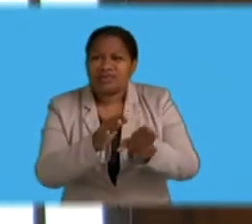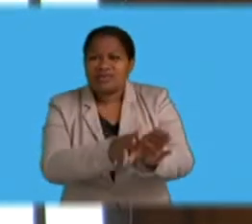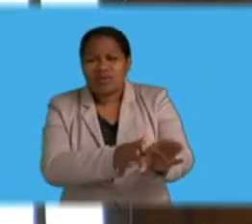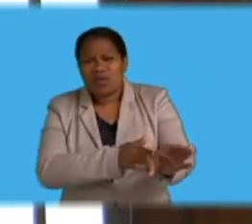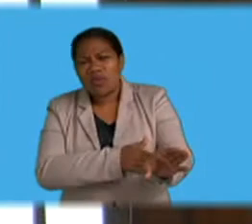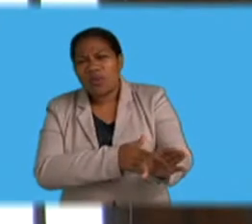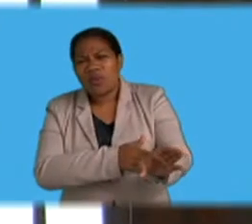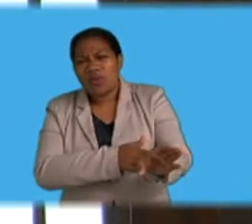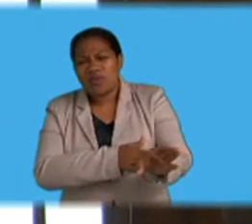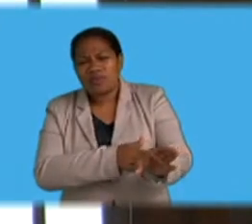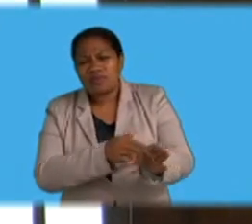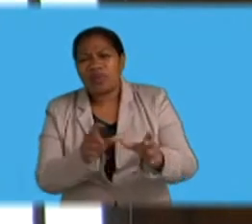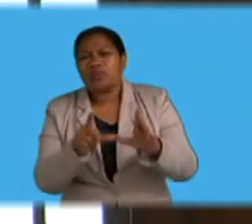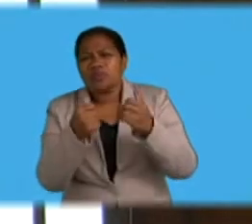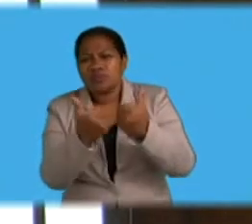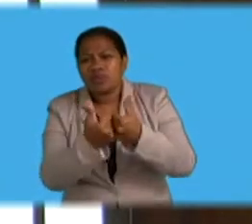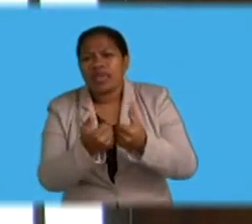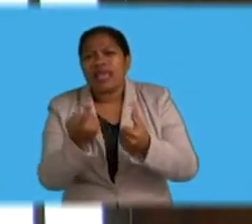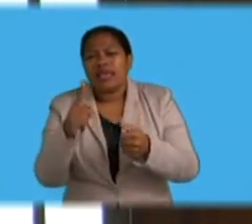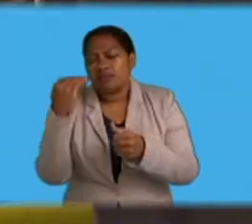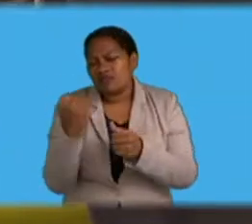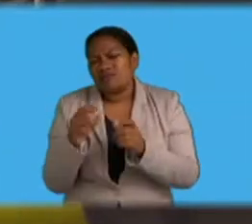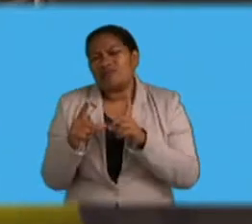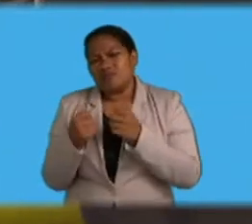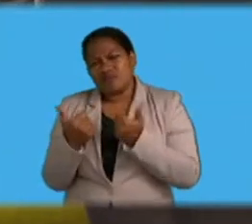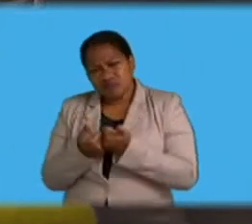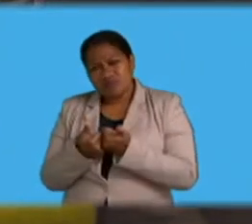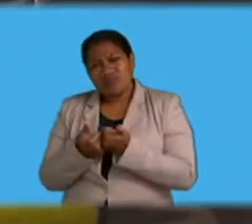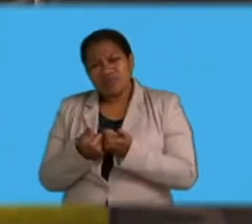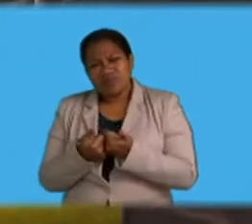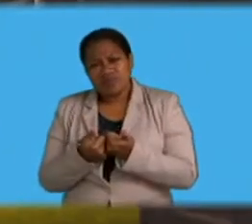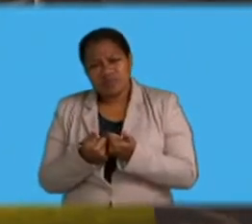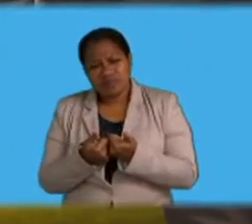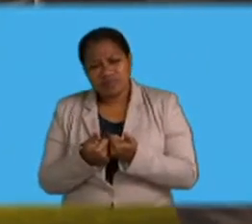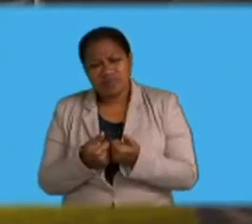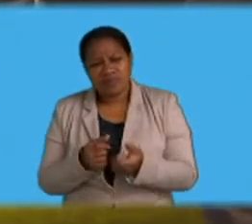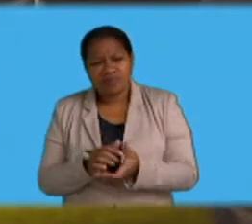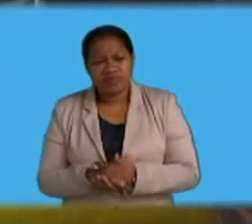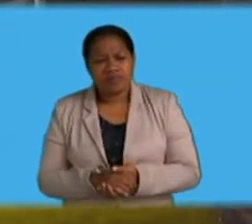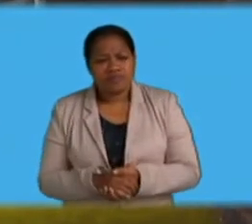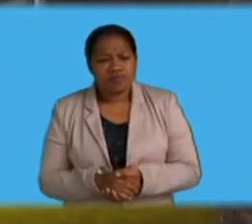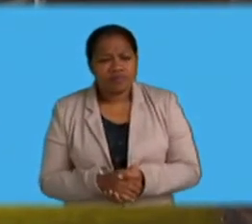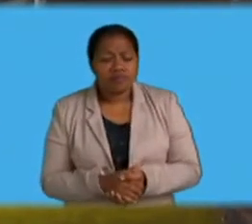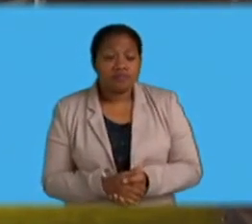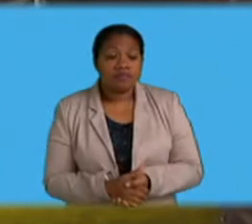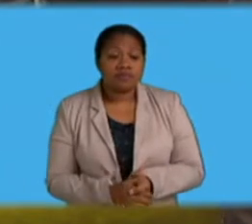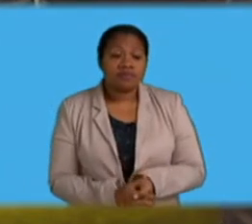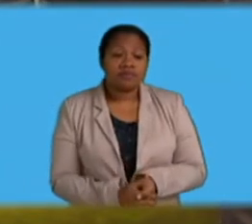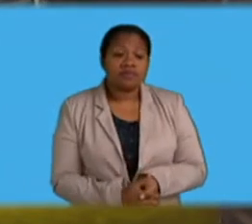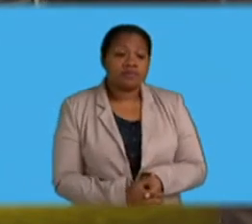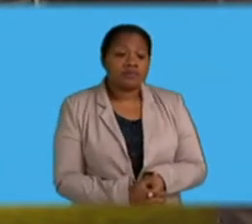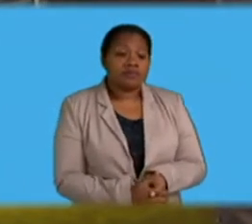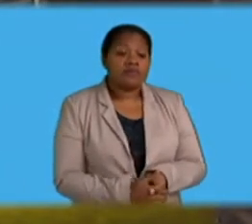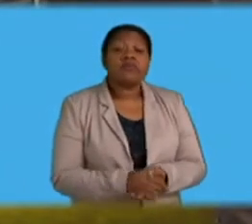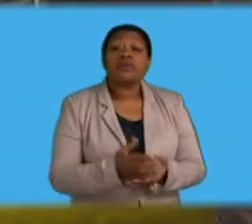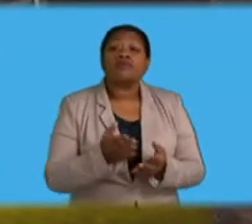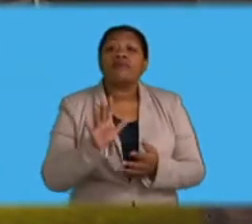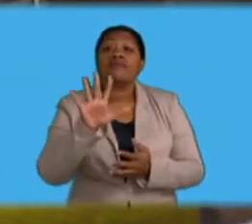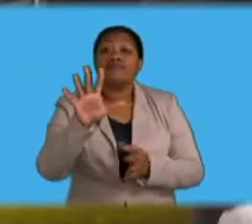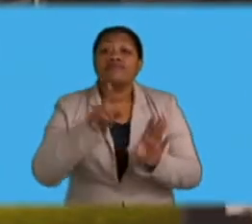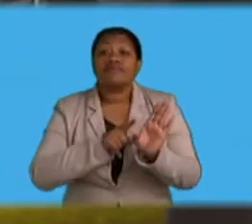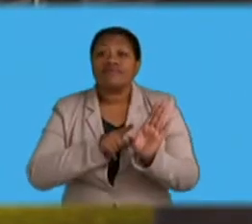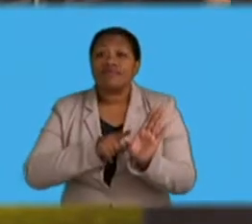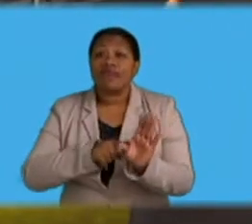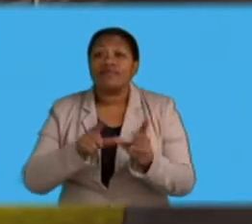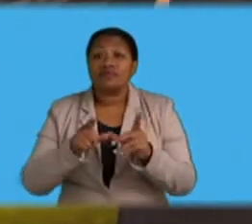like what you're proposing? There are short-term contracts. 3 to 5 year contracts. 3 to 5 year contracts. And